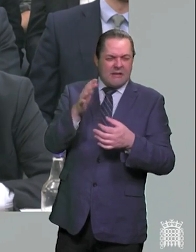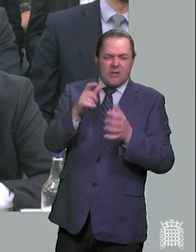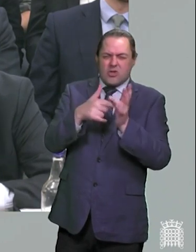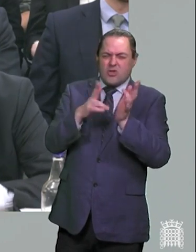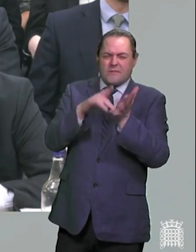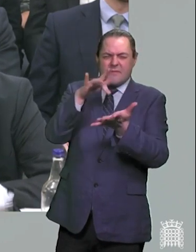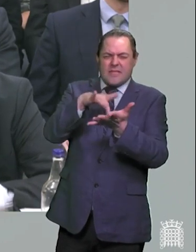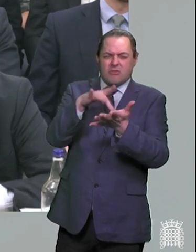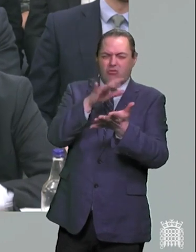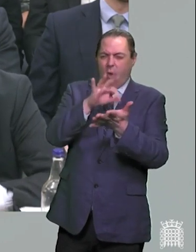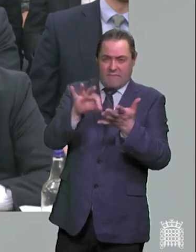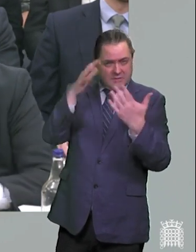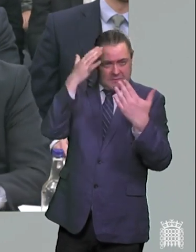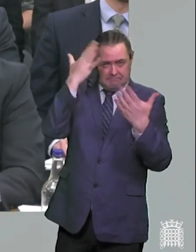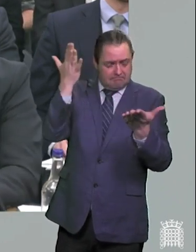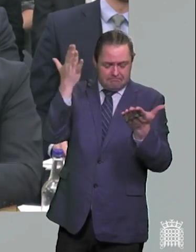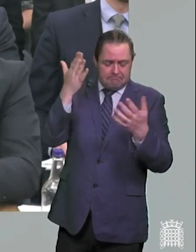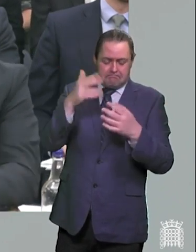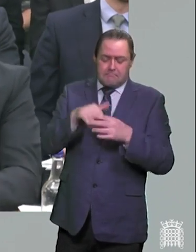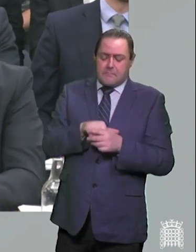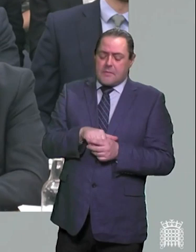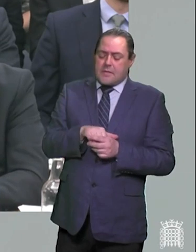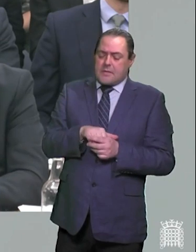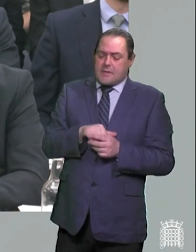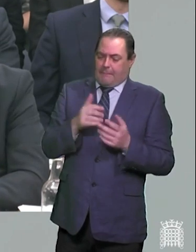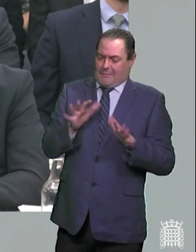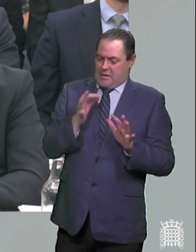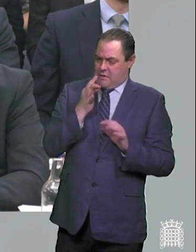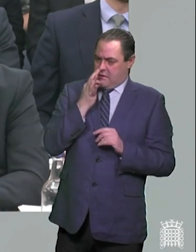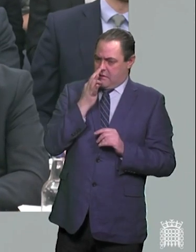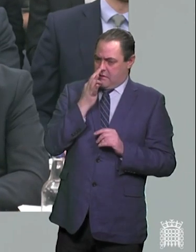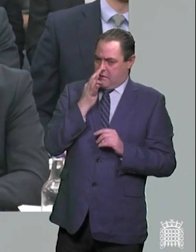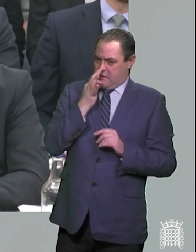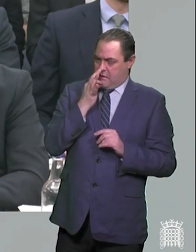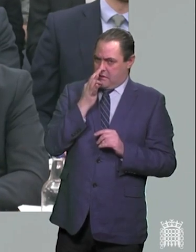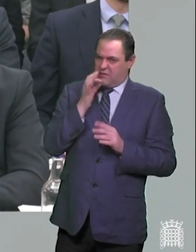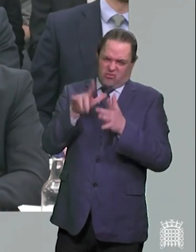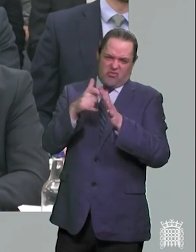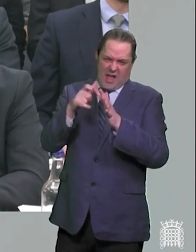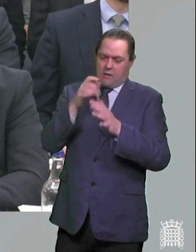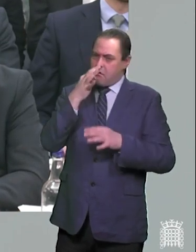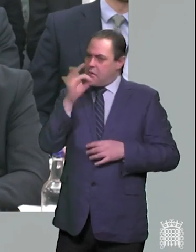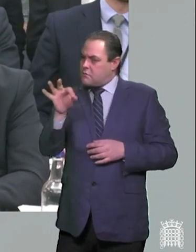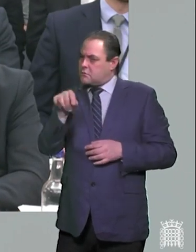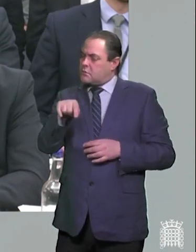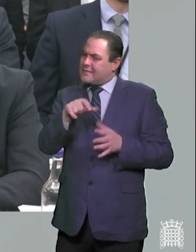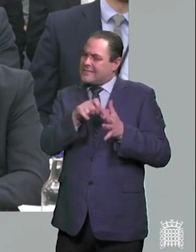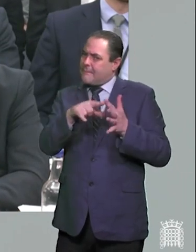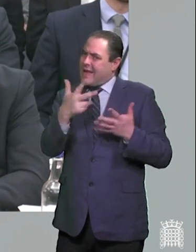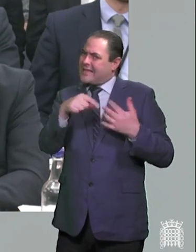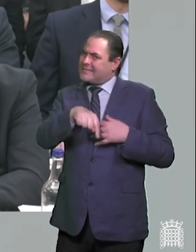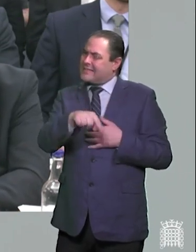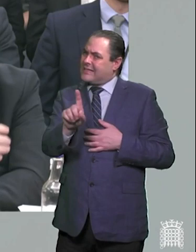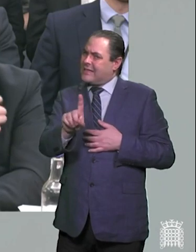Central Office, I knew absolutely nothing about. I asked him about this December 18th event, and